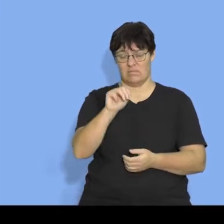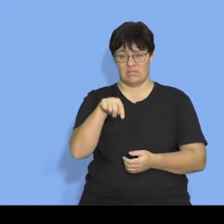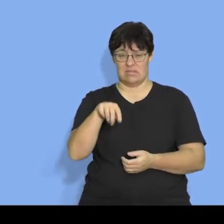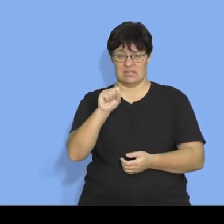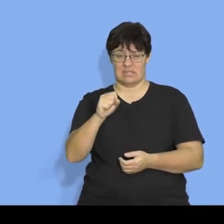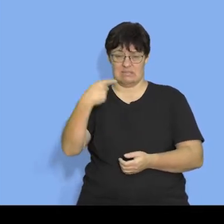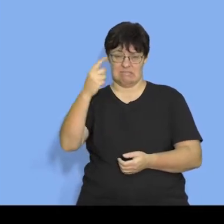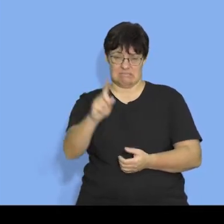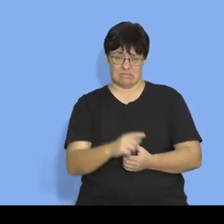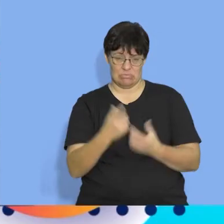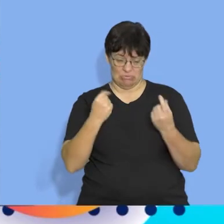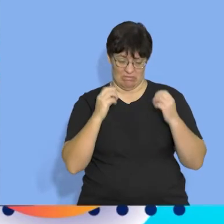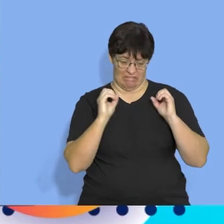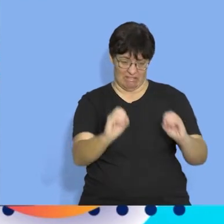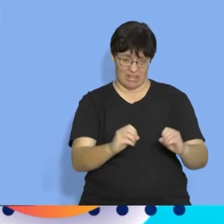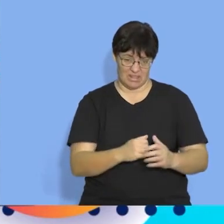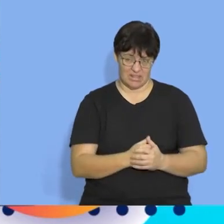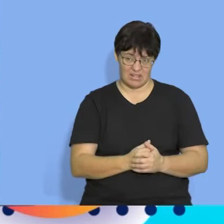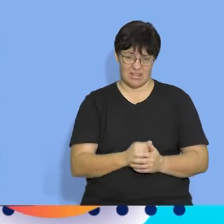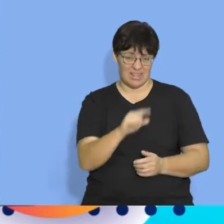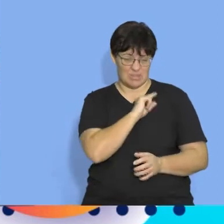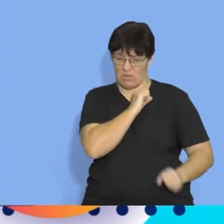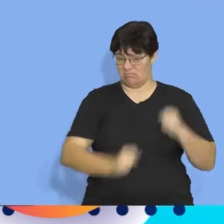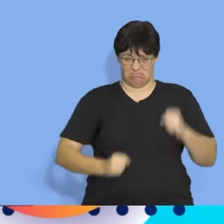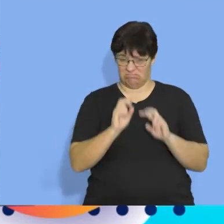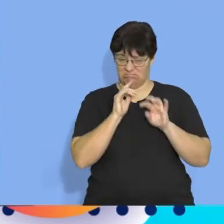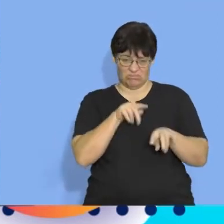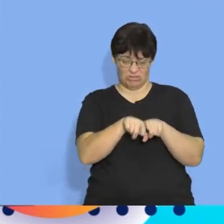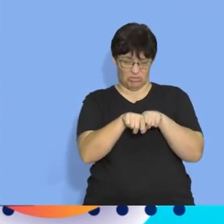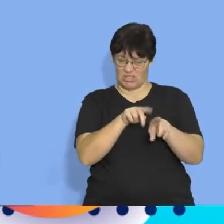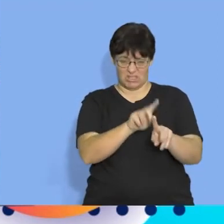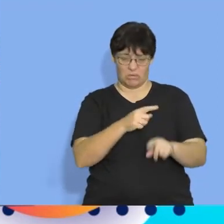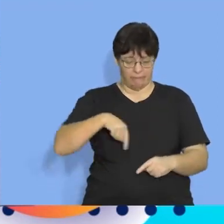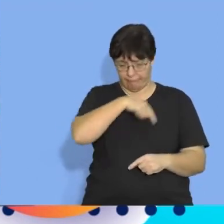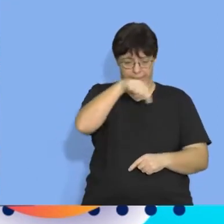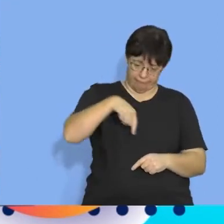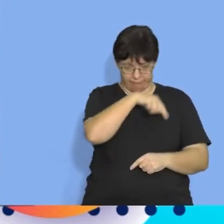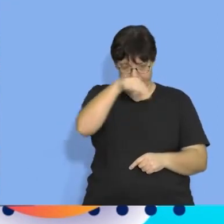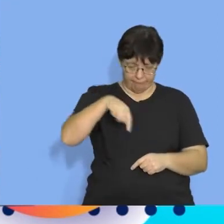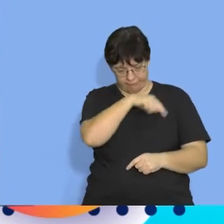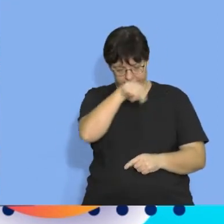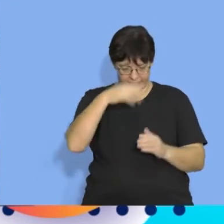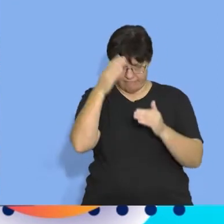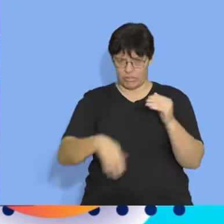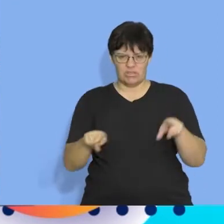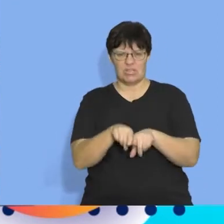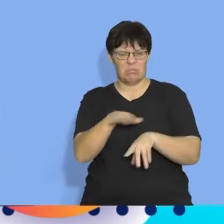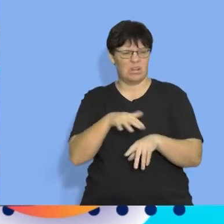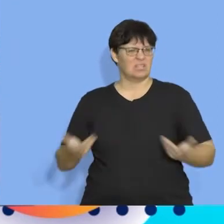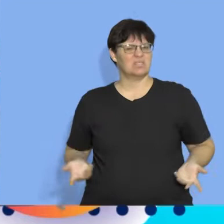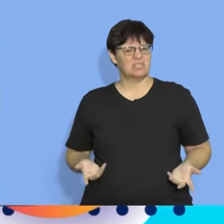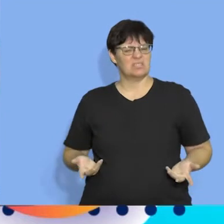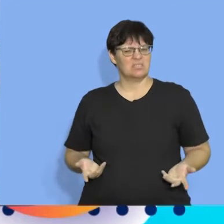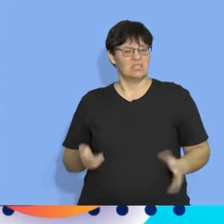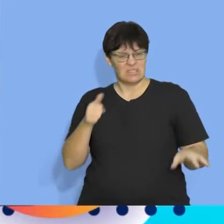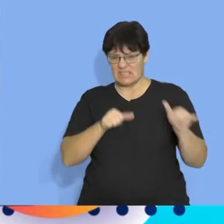She didn't do anything. This is why I don't run races, because you run all the stuff, get to the finish line, and